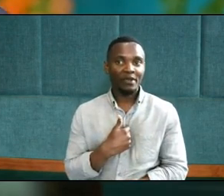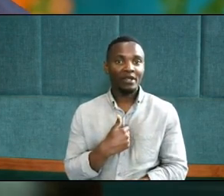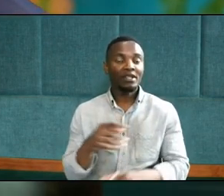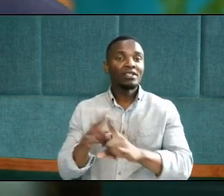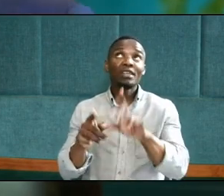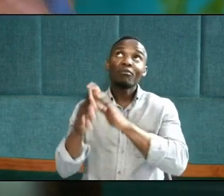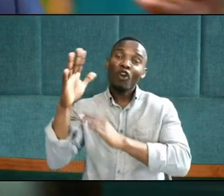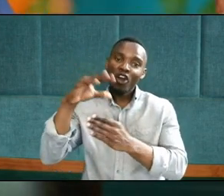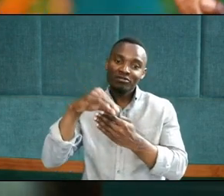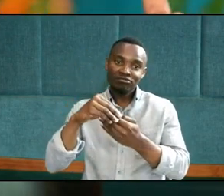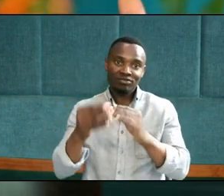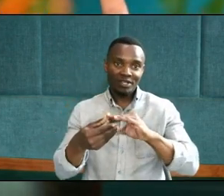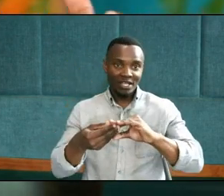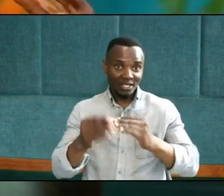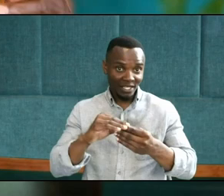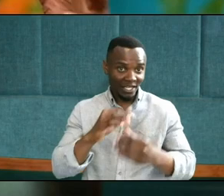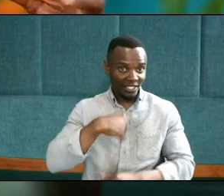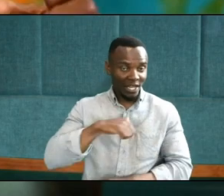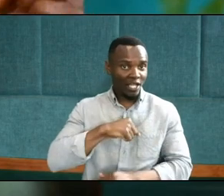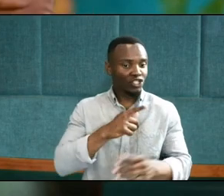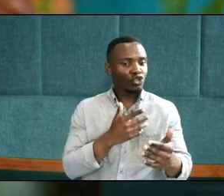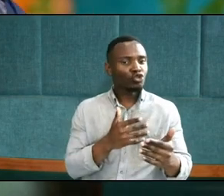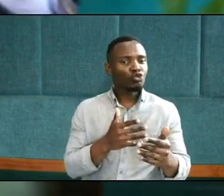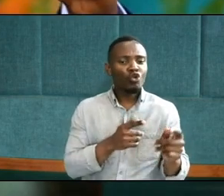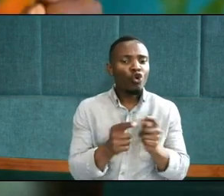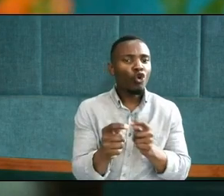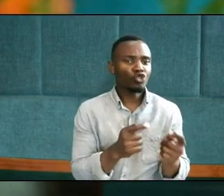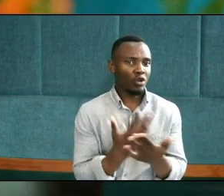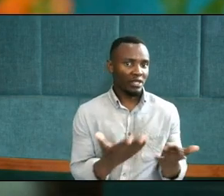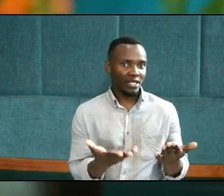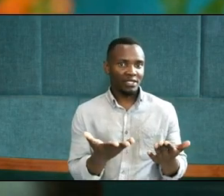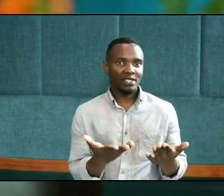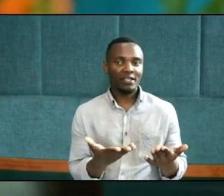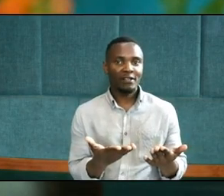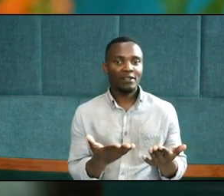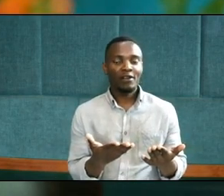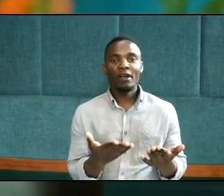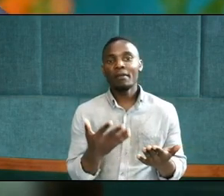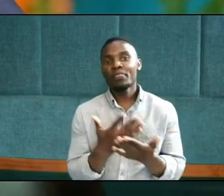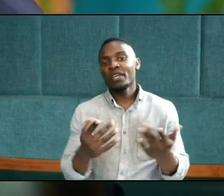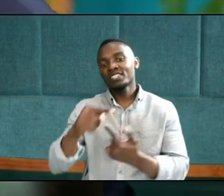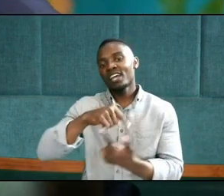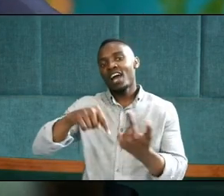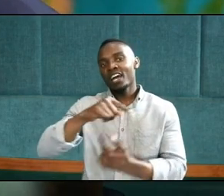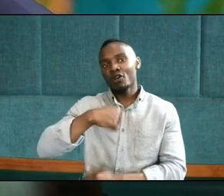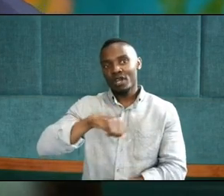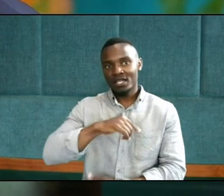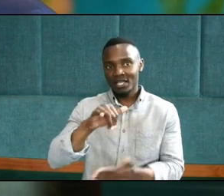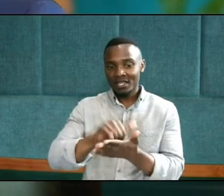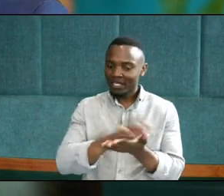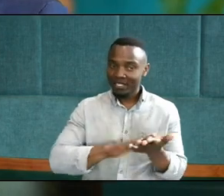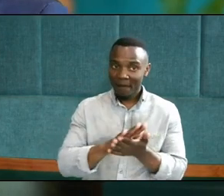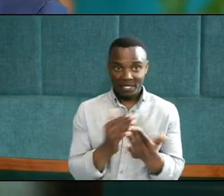us and put us in charge, to be in charge, to be in control of the situations around you. A basic need